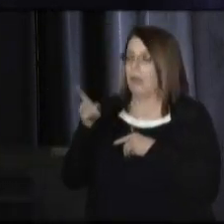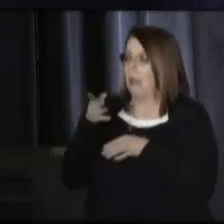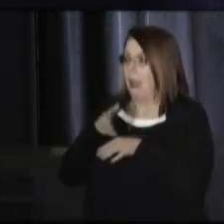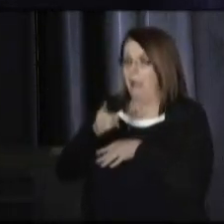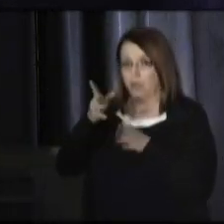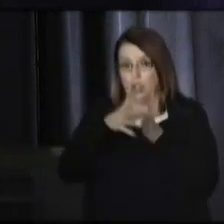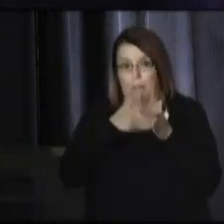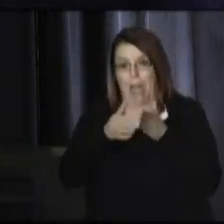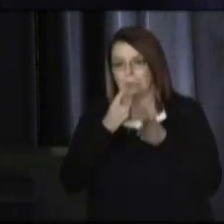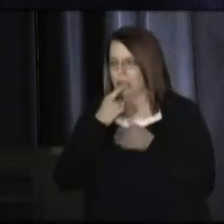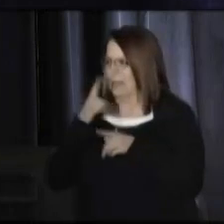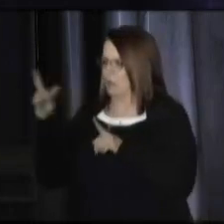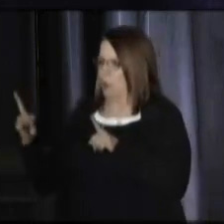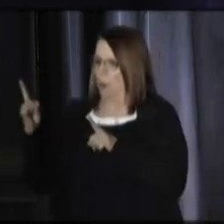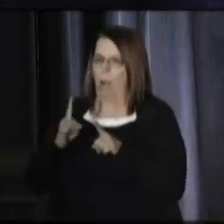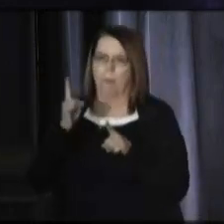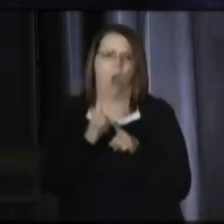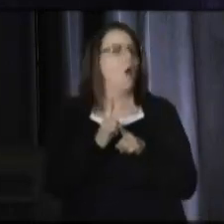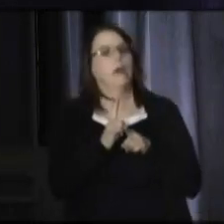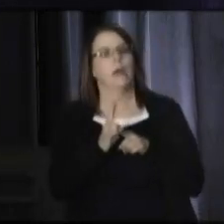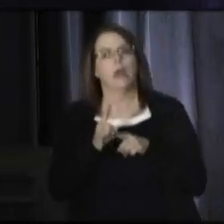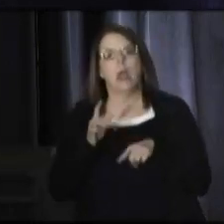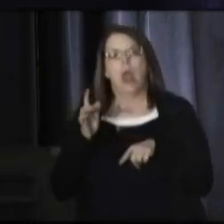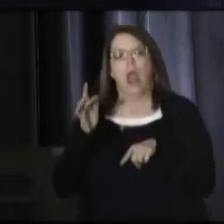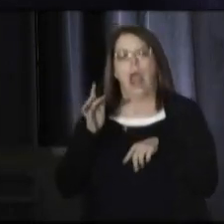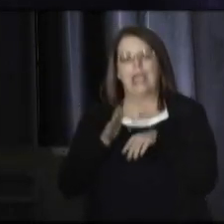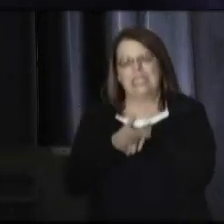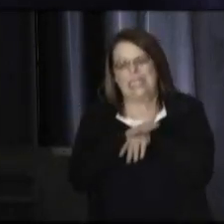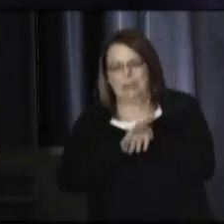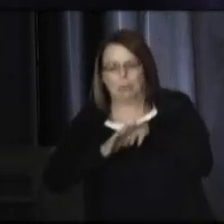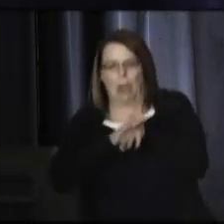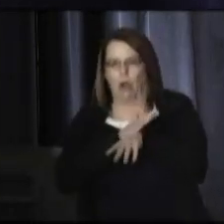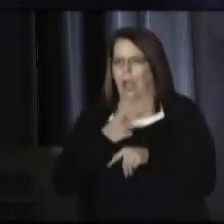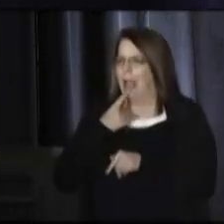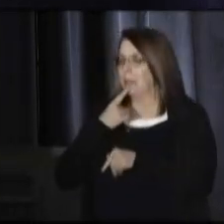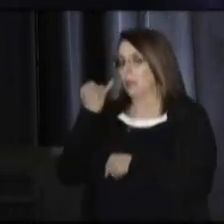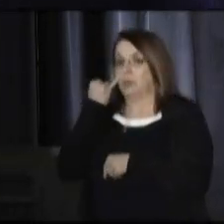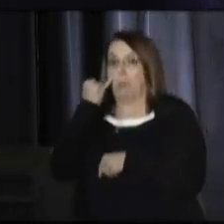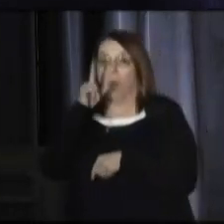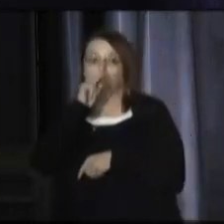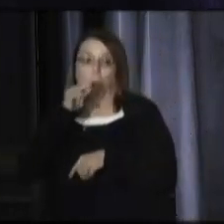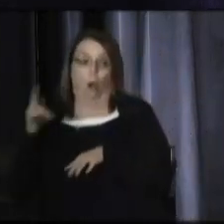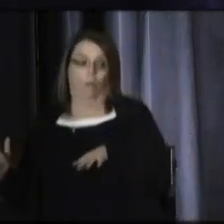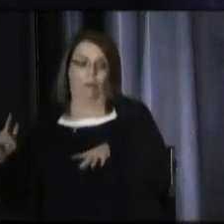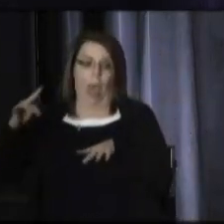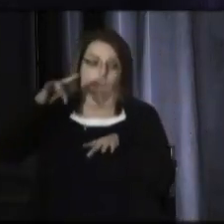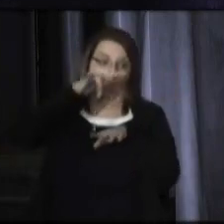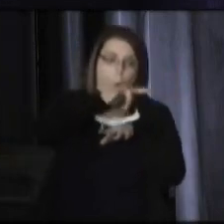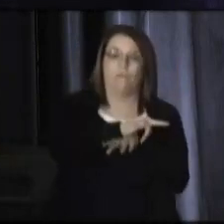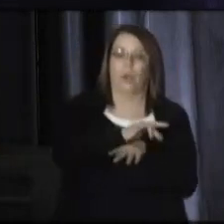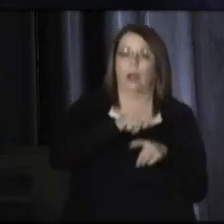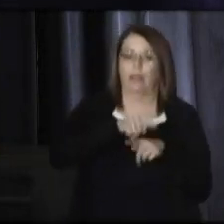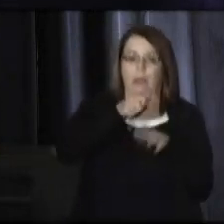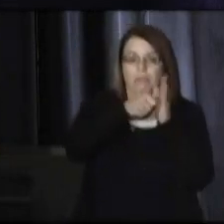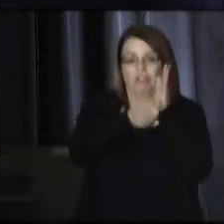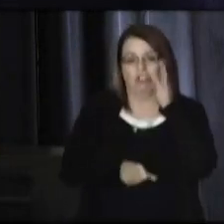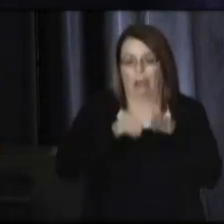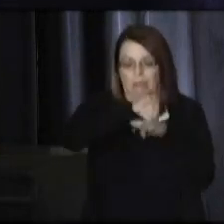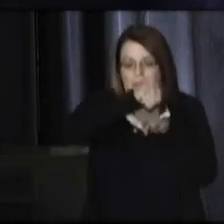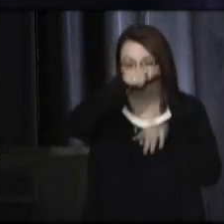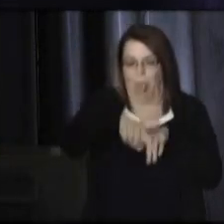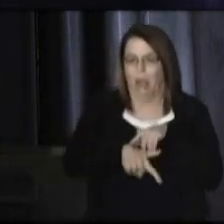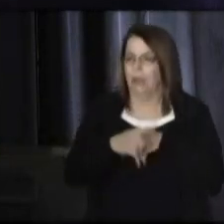like a seed. I didn't know that people could own colors, but the casual way she said it made me believe her, that pink belonged to